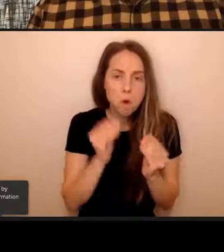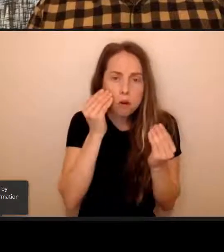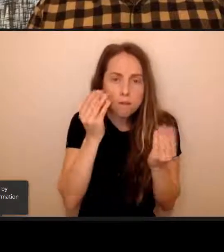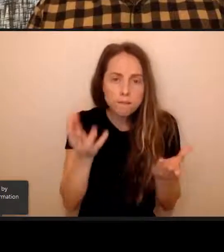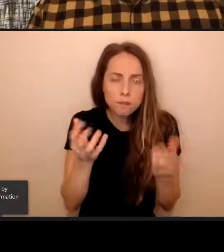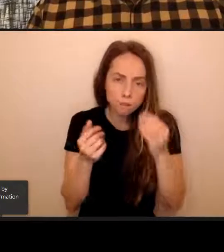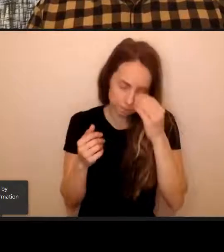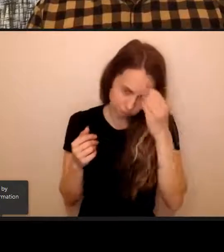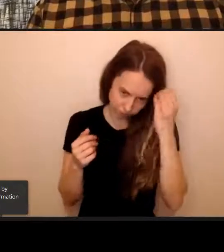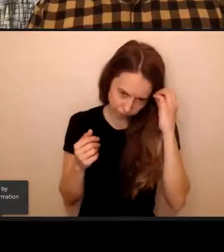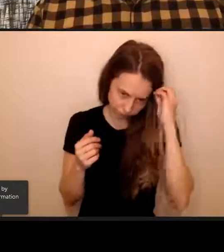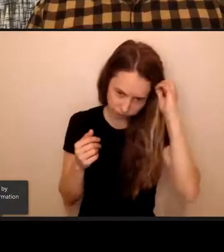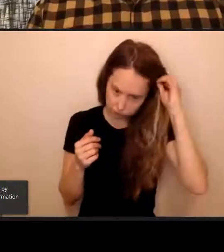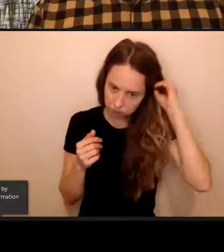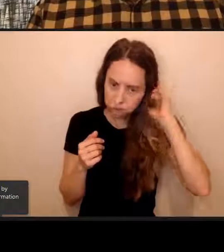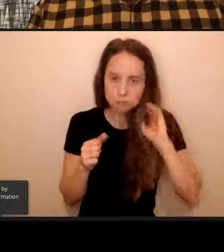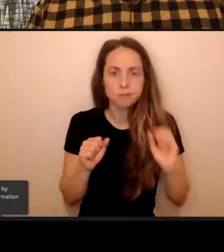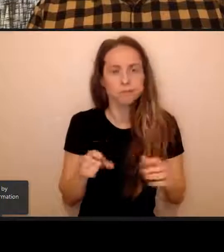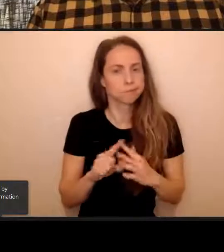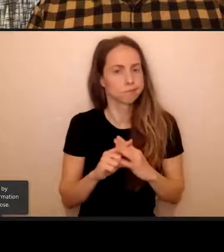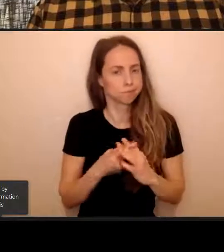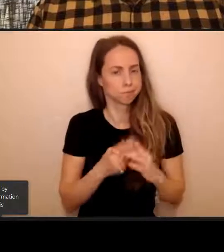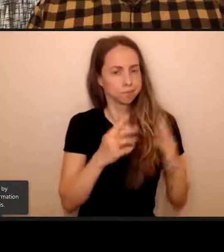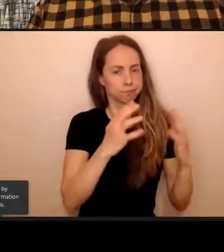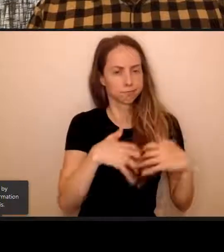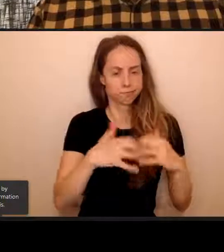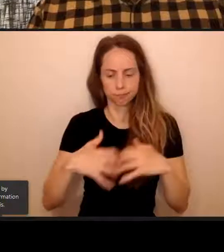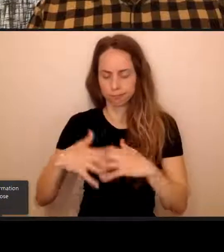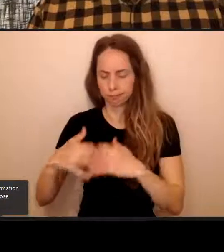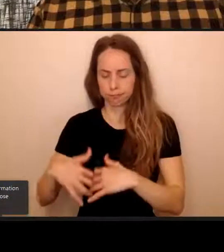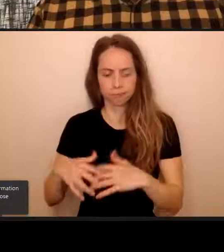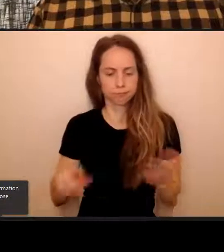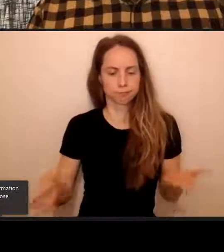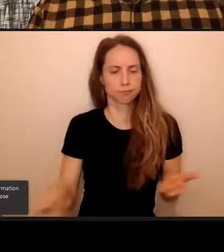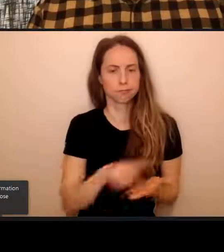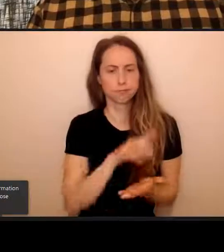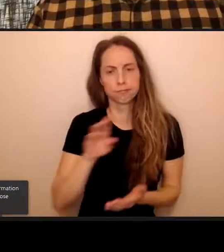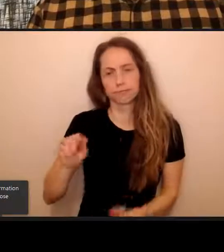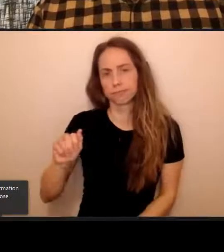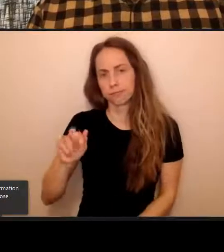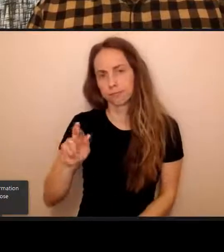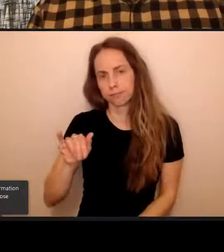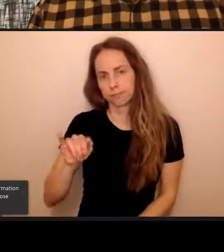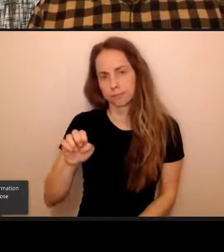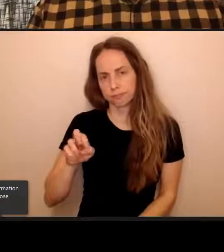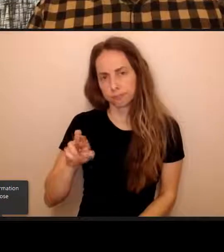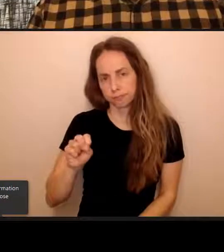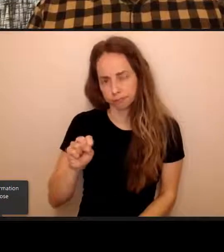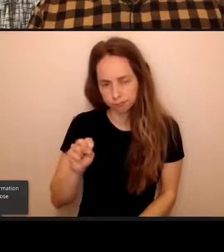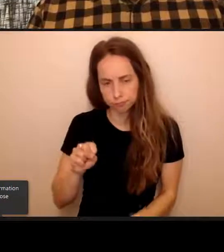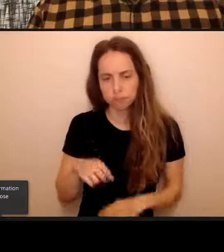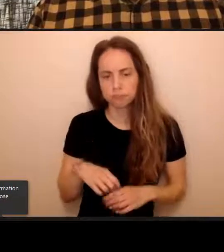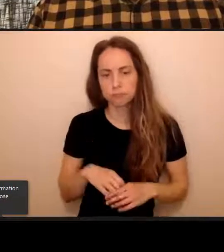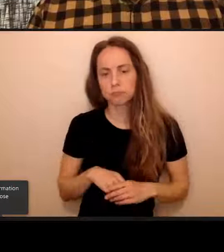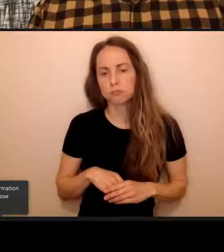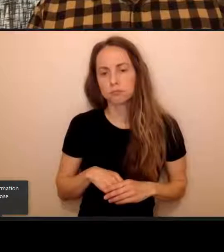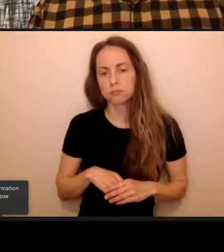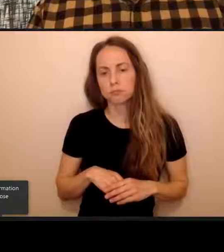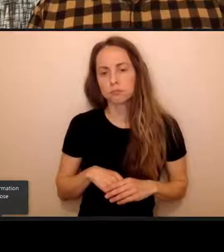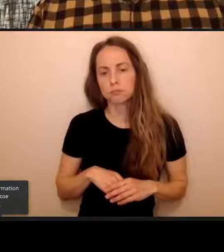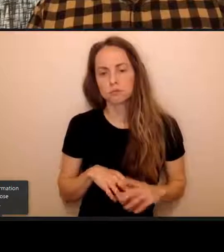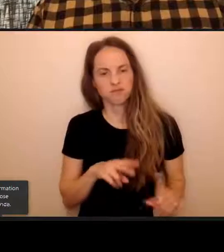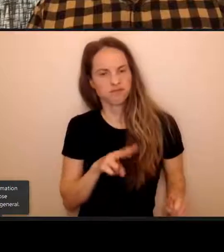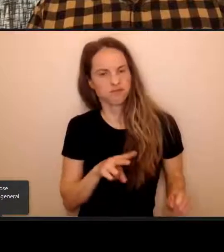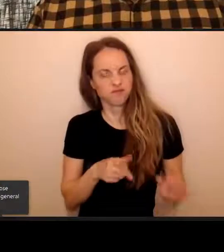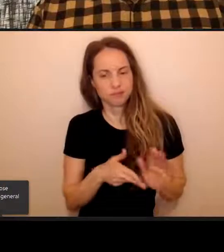can start to break down those barriers of stigma. But it's really the